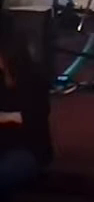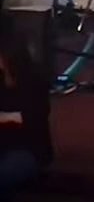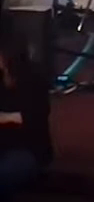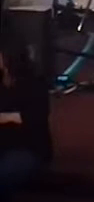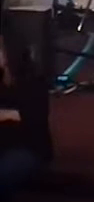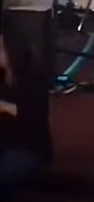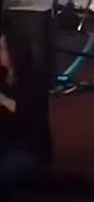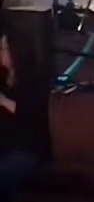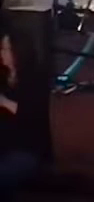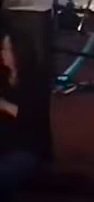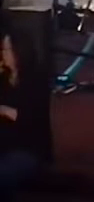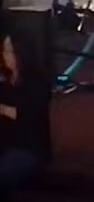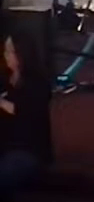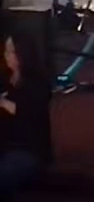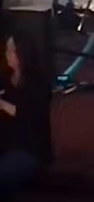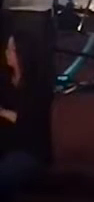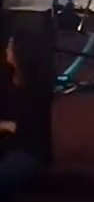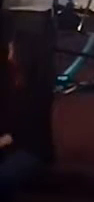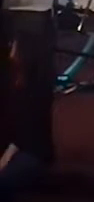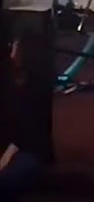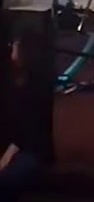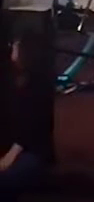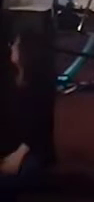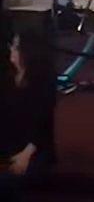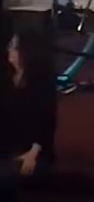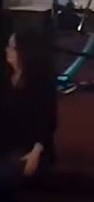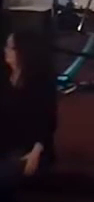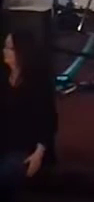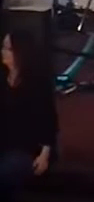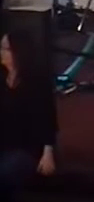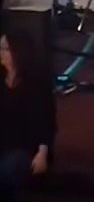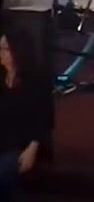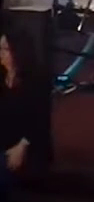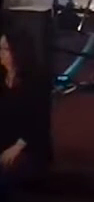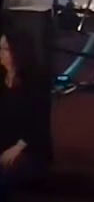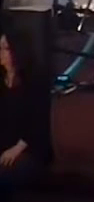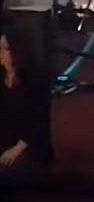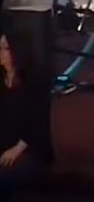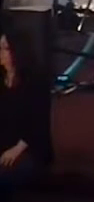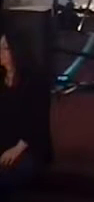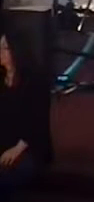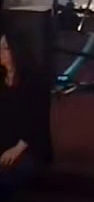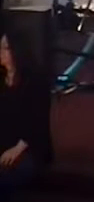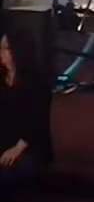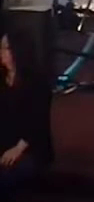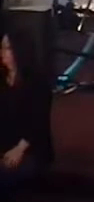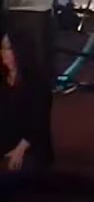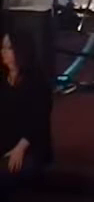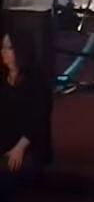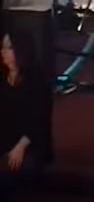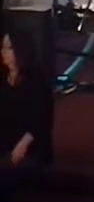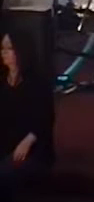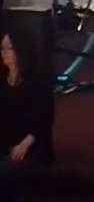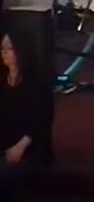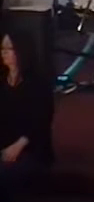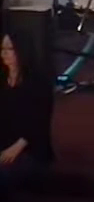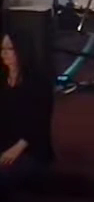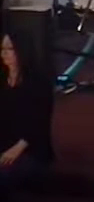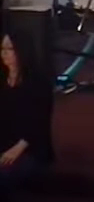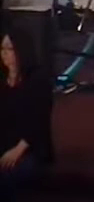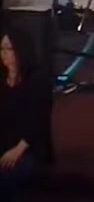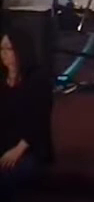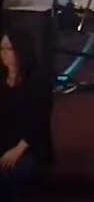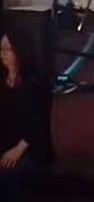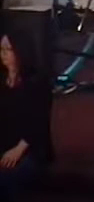when you make a promise to God, don't delay in following through, for God takes no pleasure in fools. Keep all the promises you